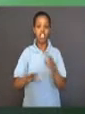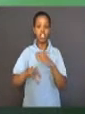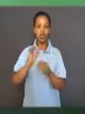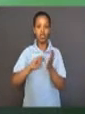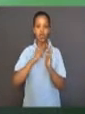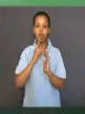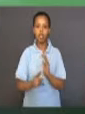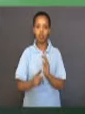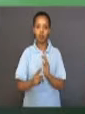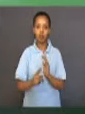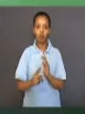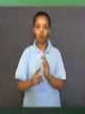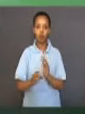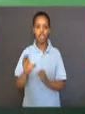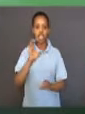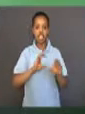chemoautotrophs.